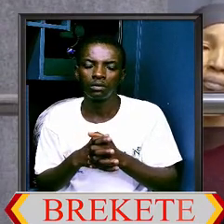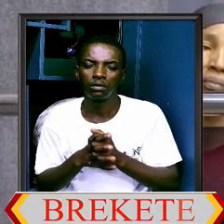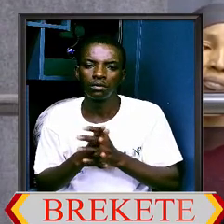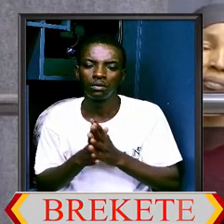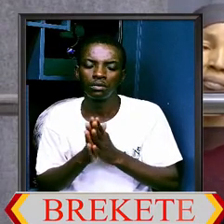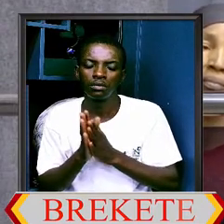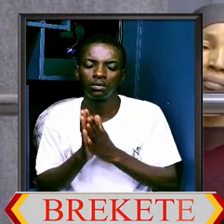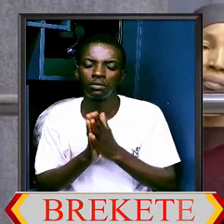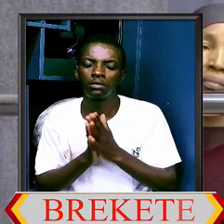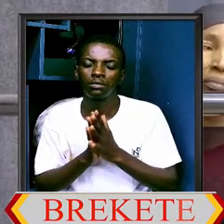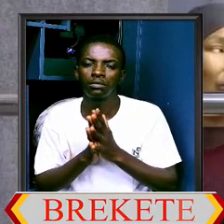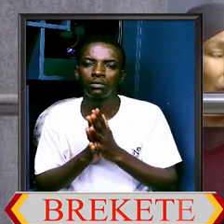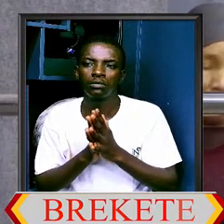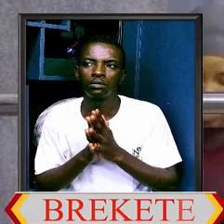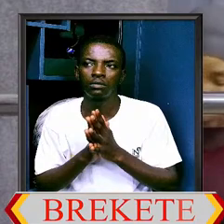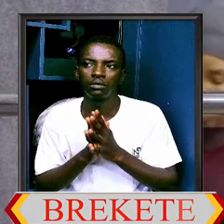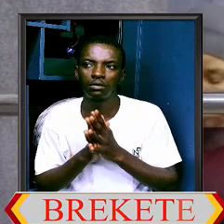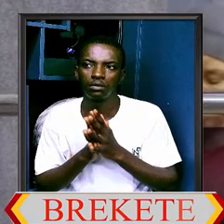Sorry.